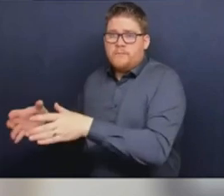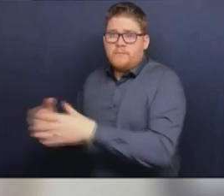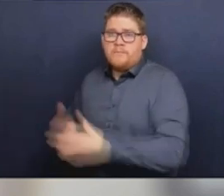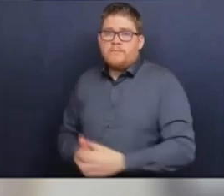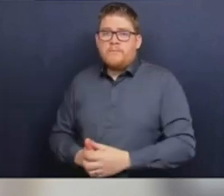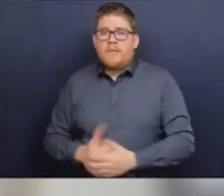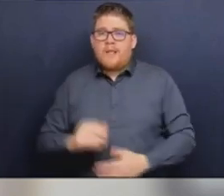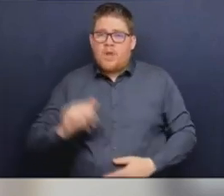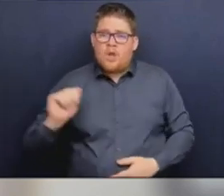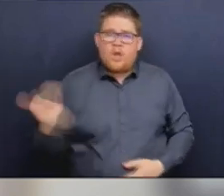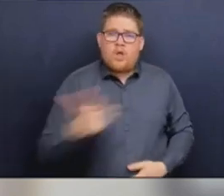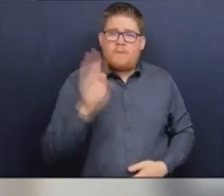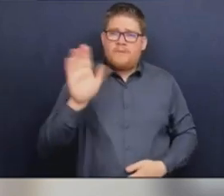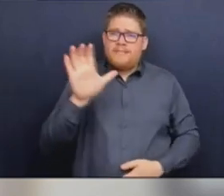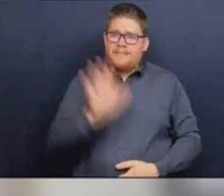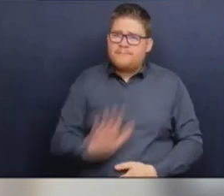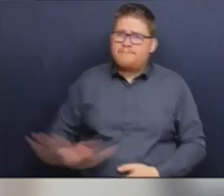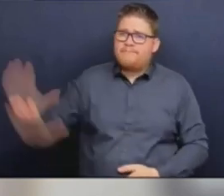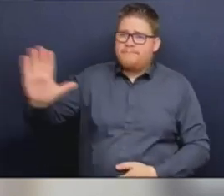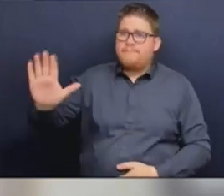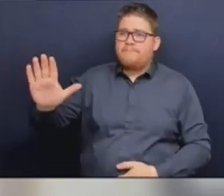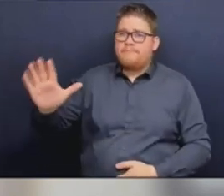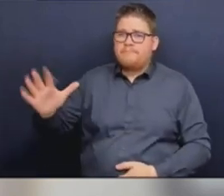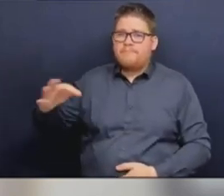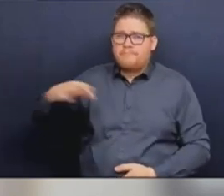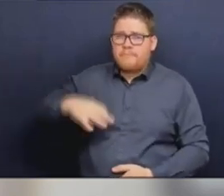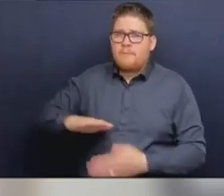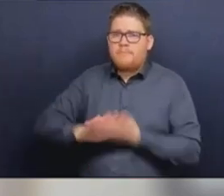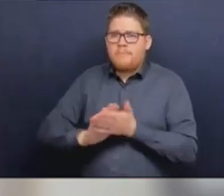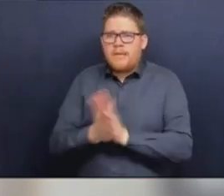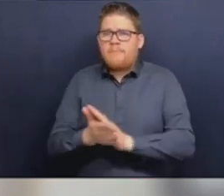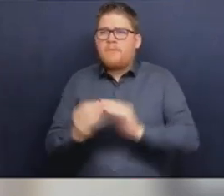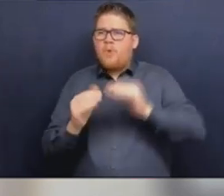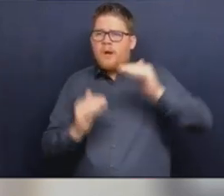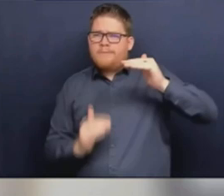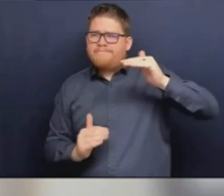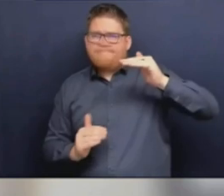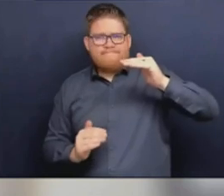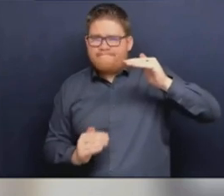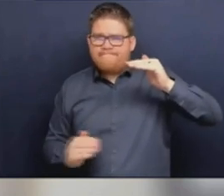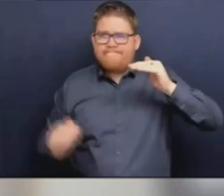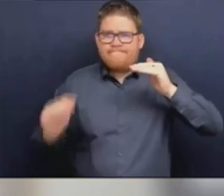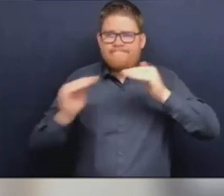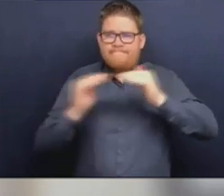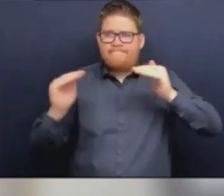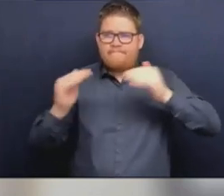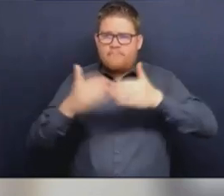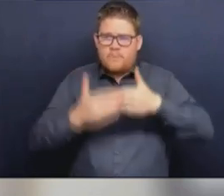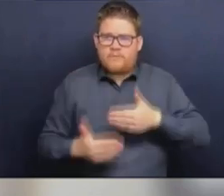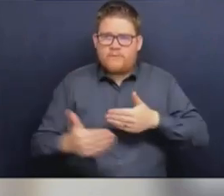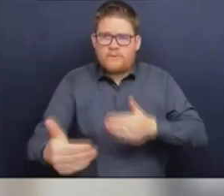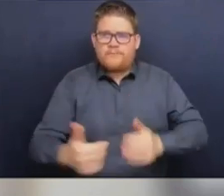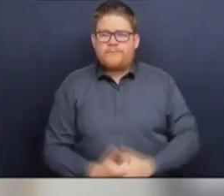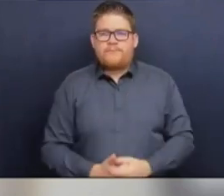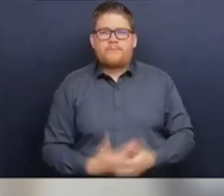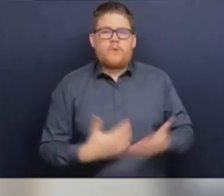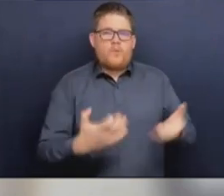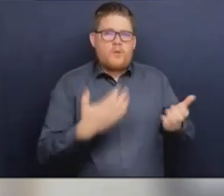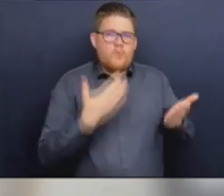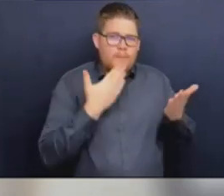inclusive and equal society. I want to thank you all for being here today. I want to thank the government of